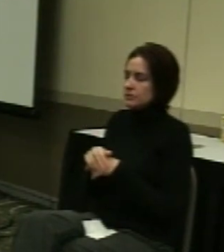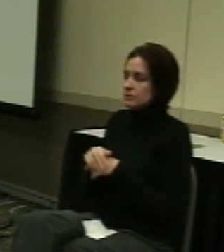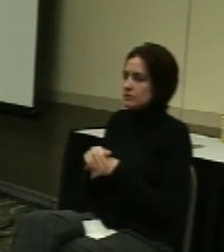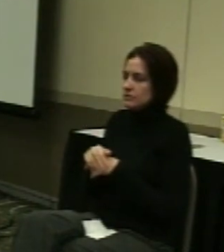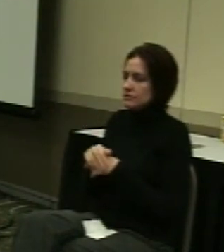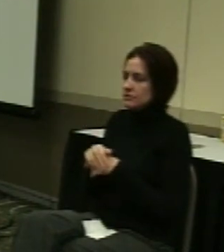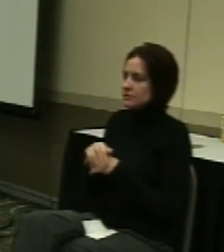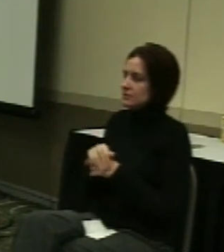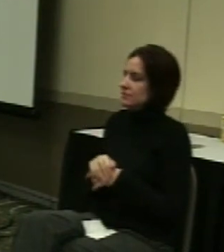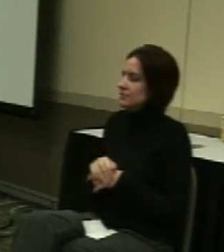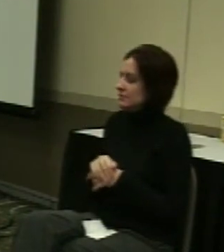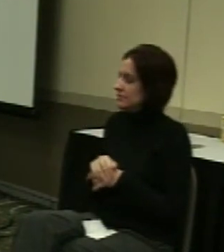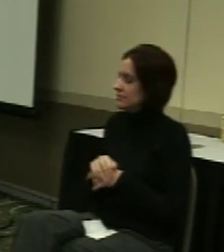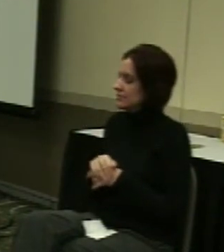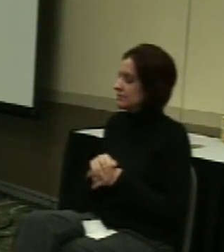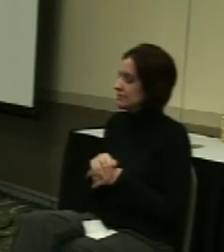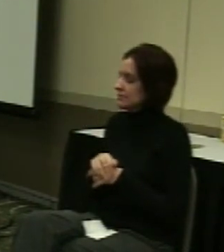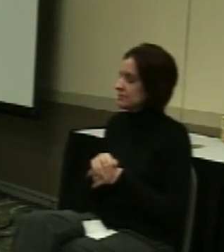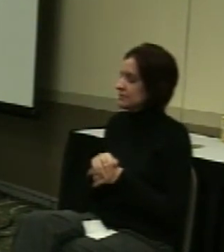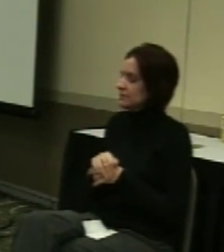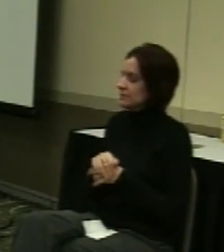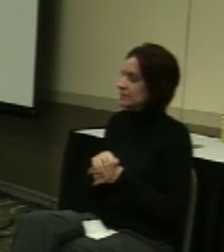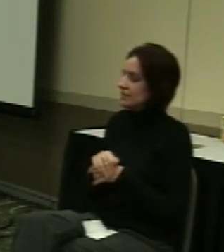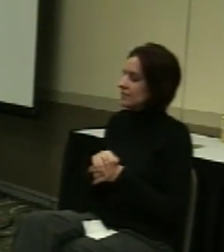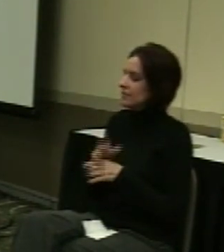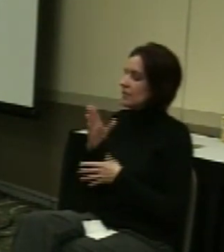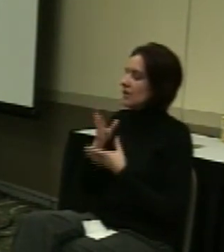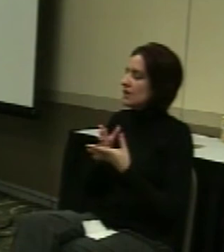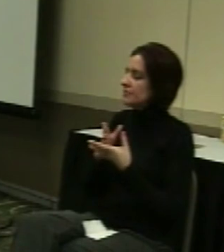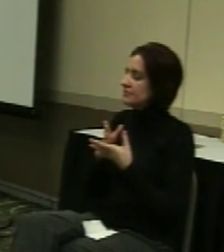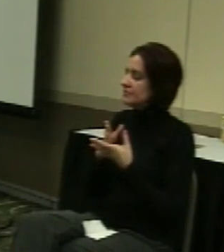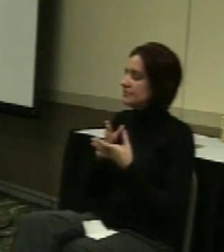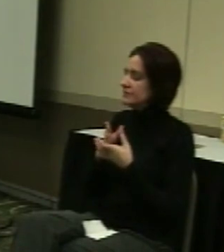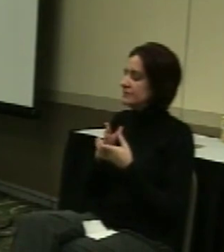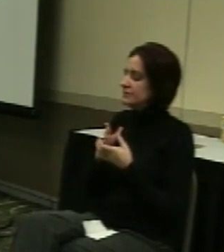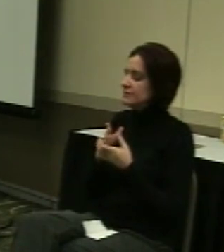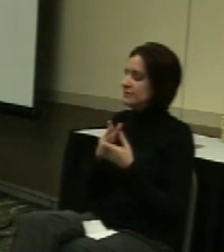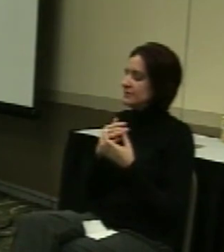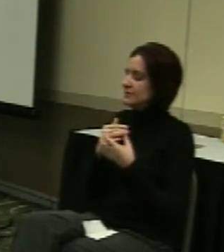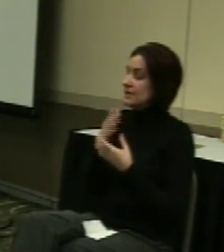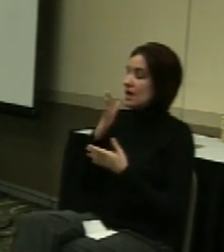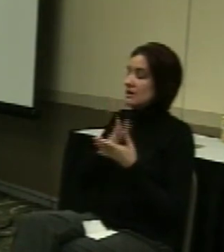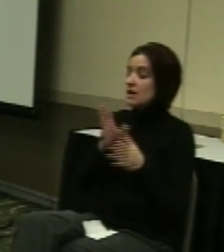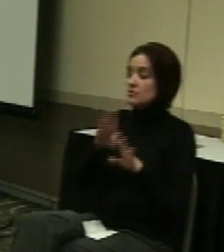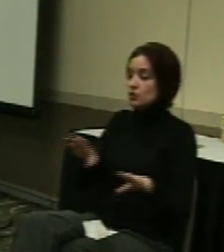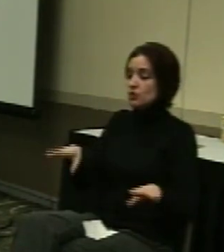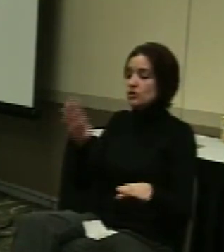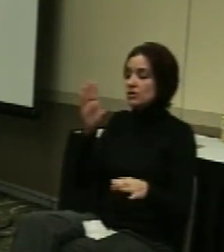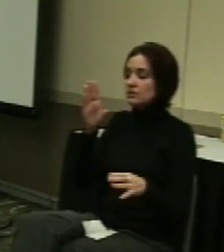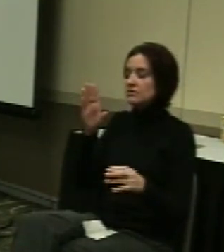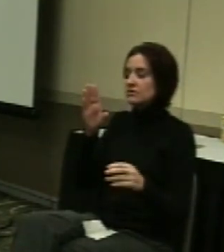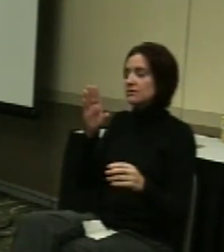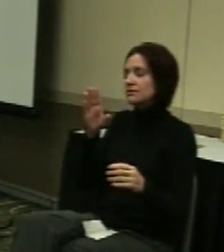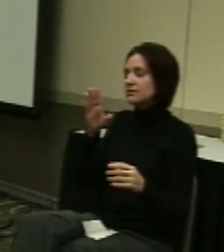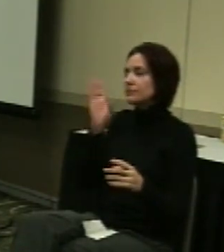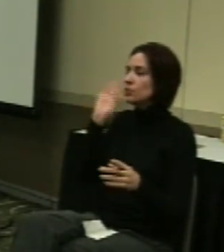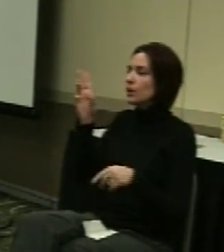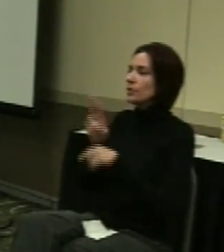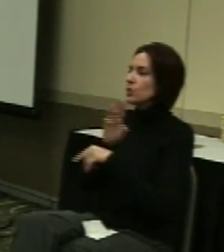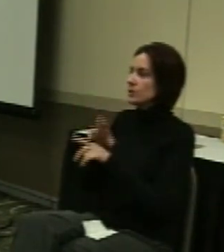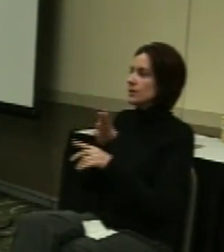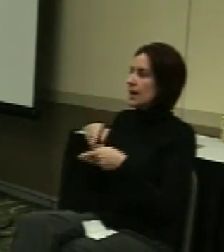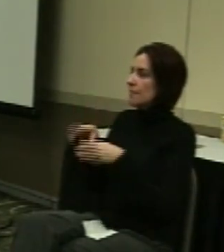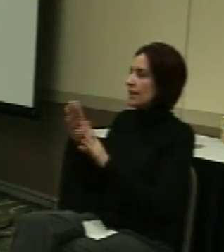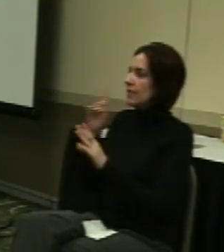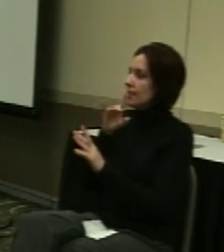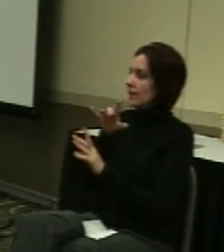children that engage in things that you're going to need something. You're going to use a method that catches those quick happening things, and